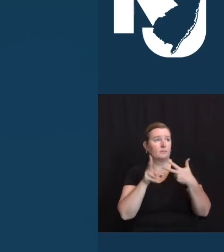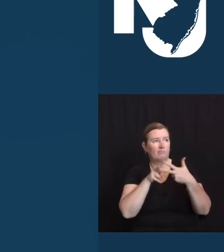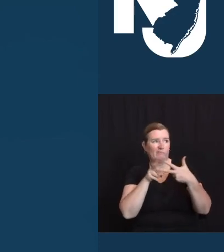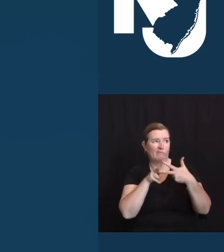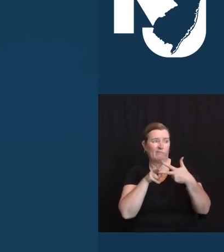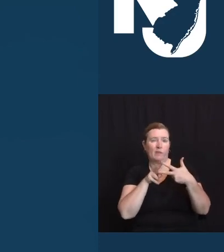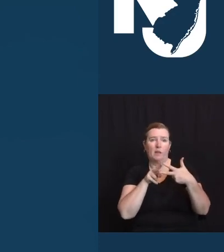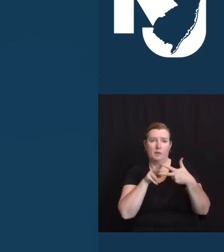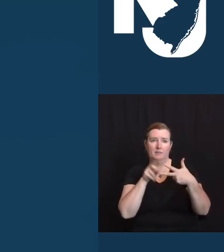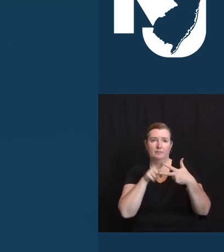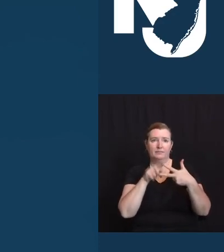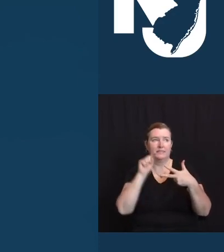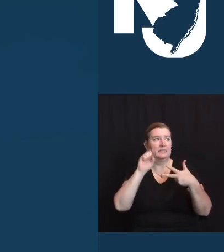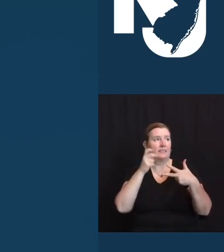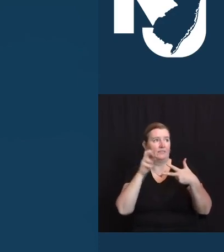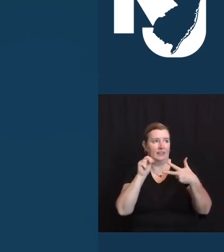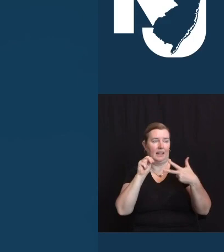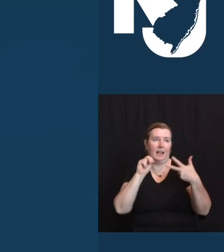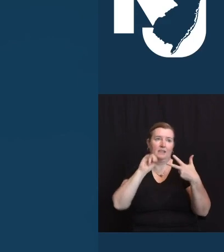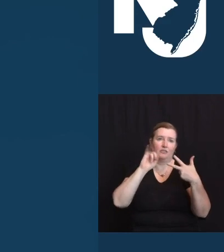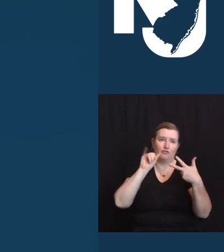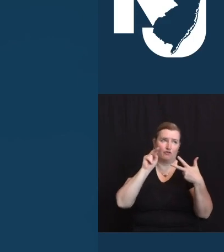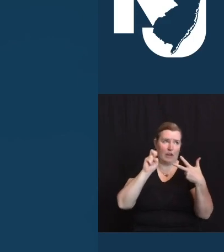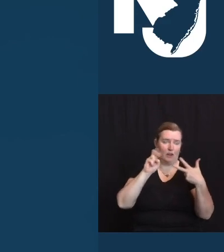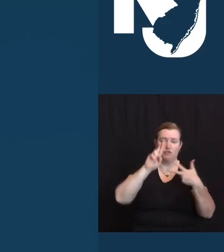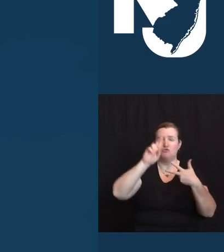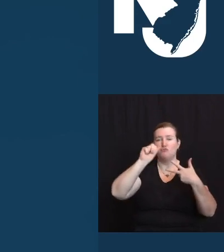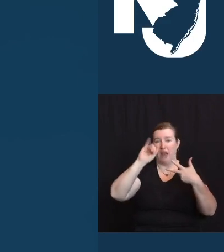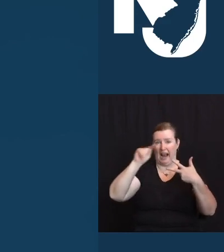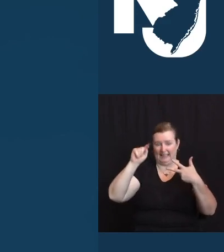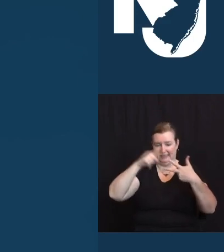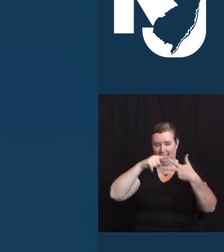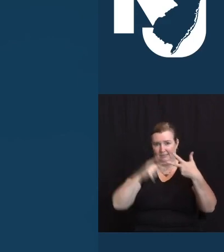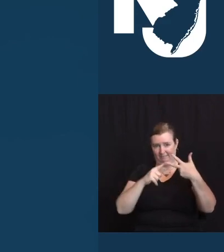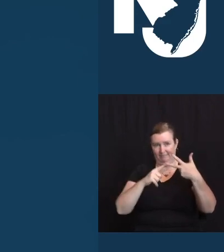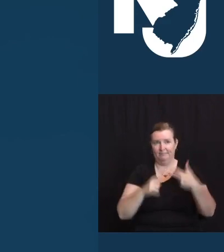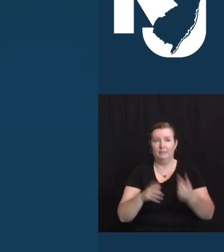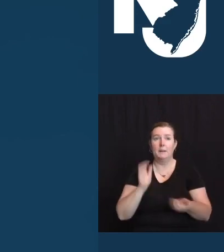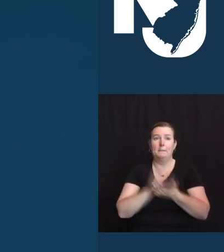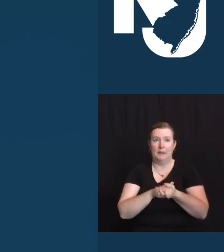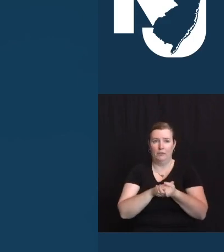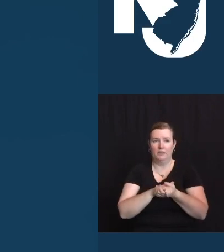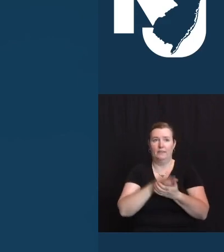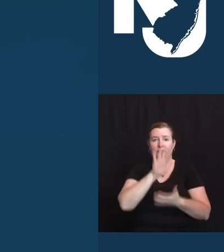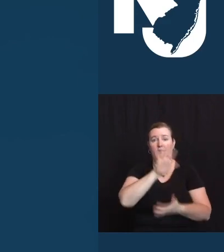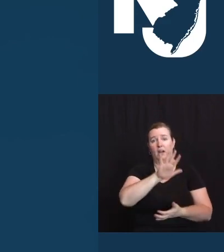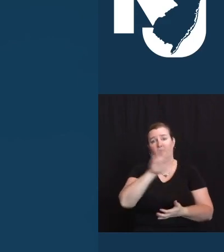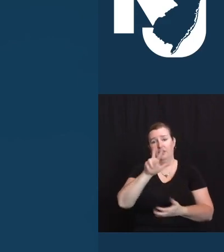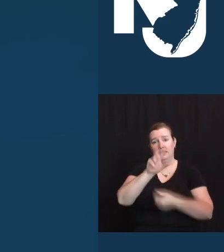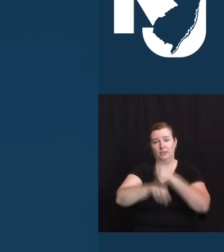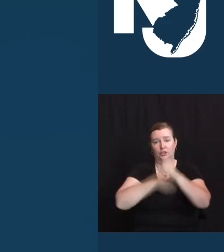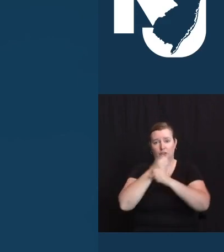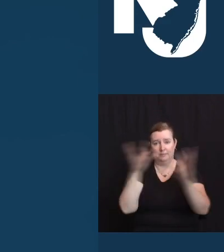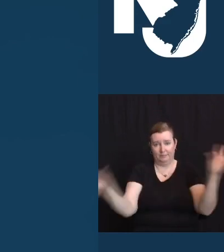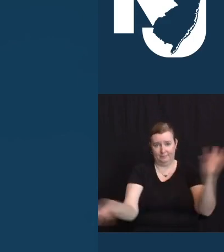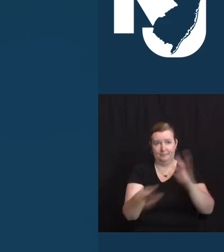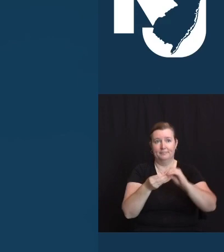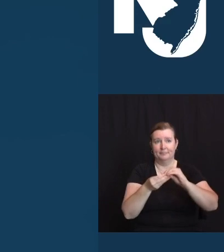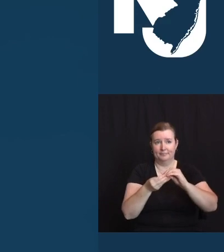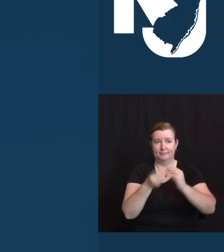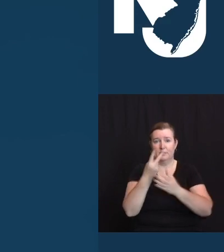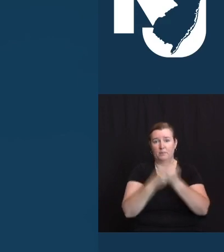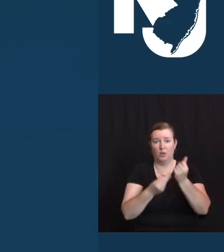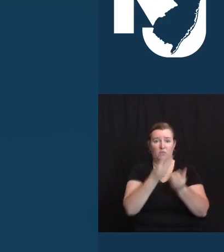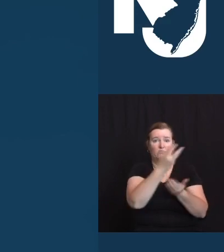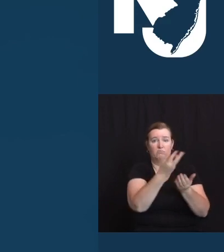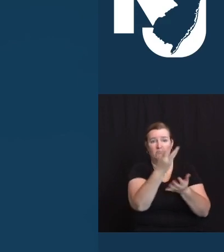Jane Raitt of Bloomfield. They were married for 53 years, and COVID-19 took them both in the span of 2